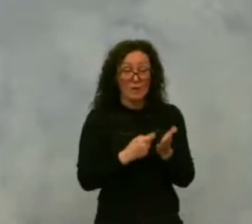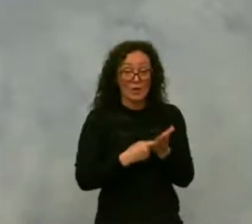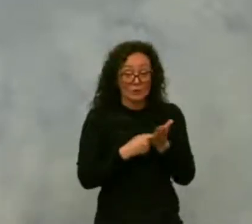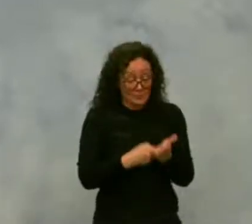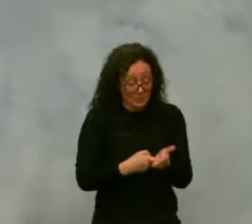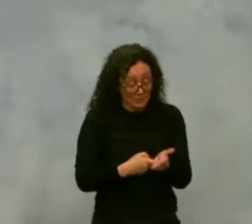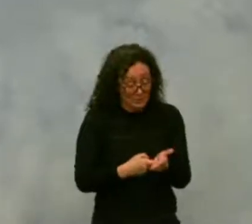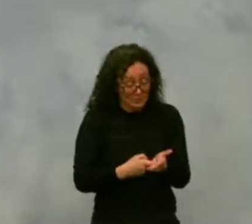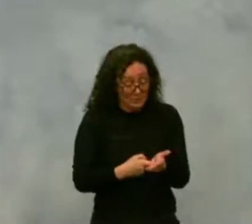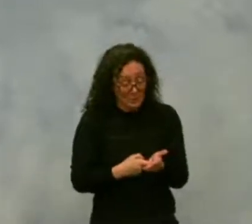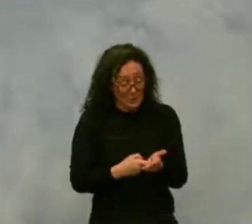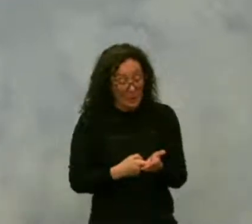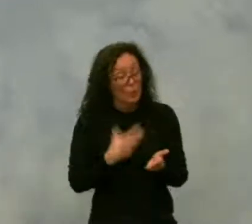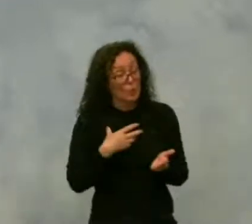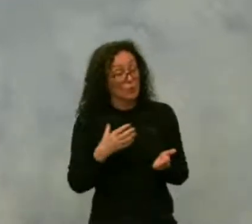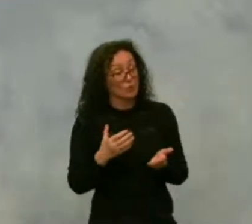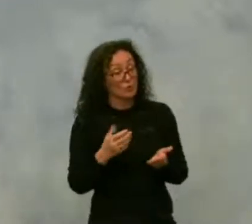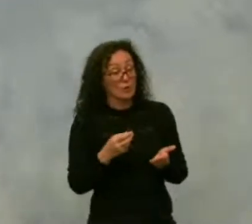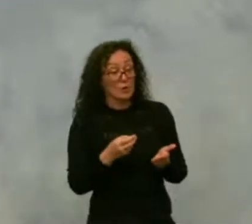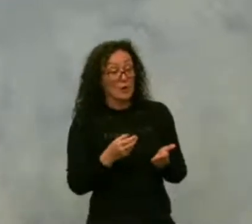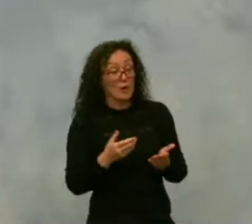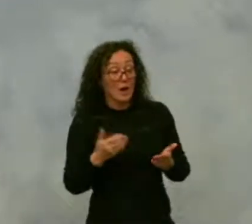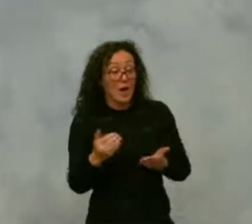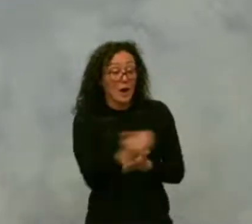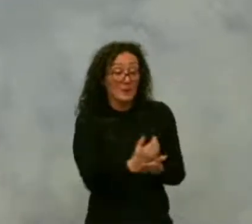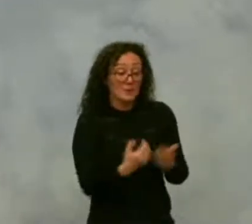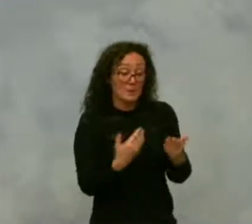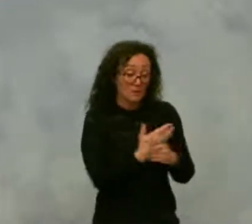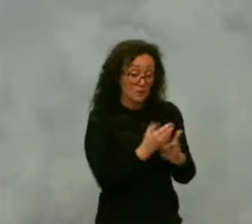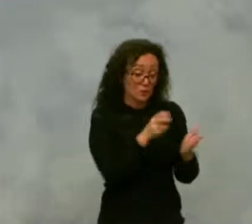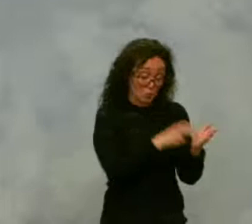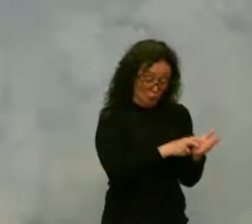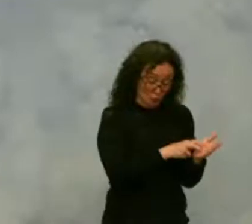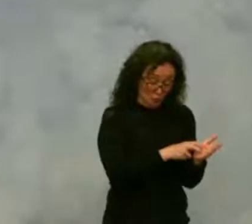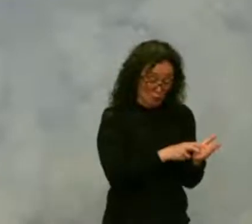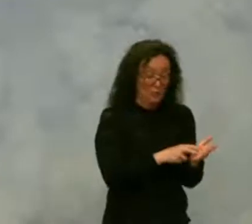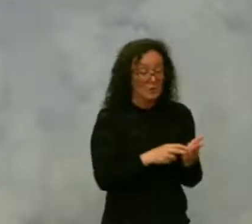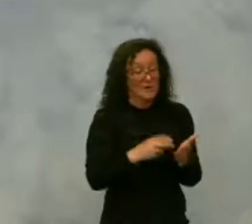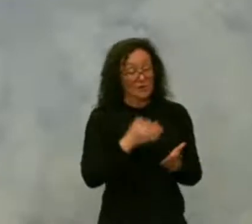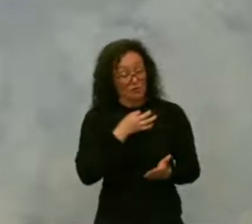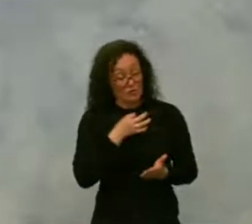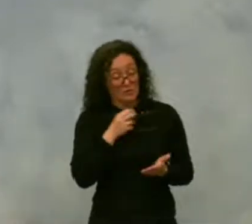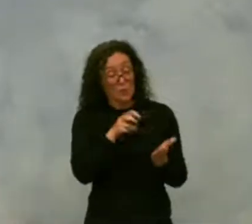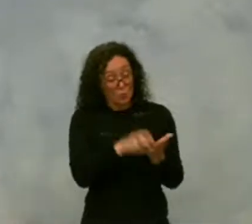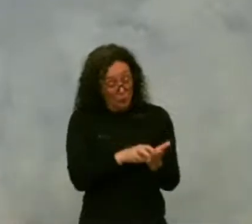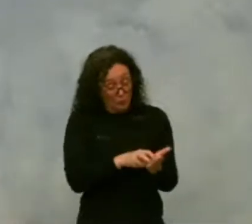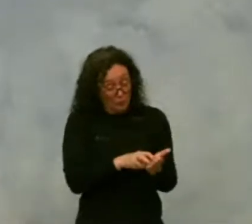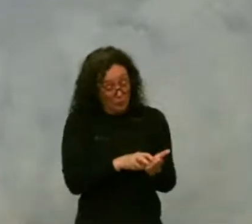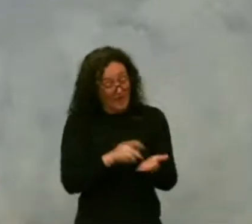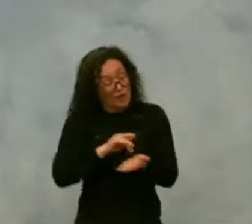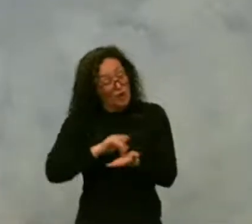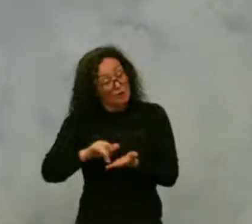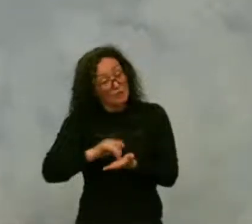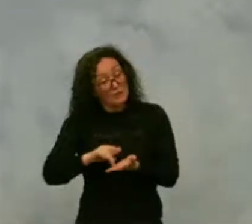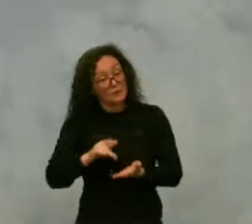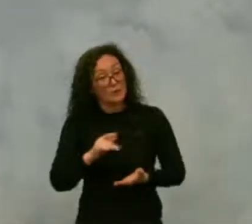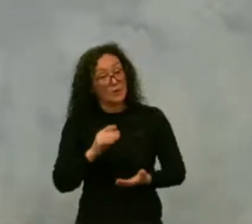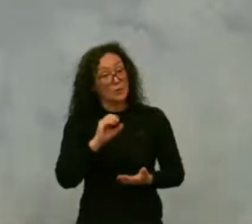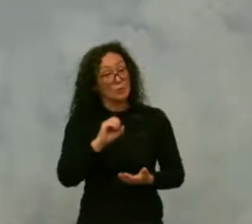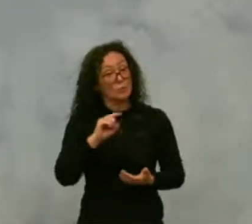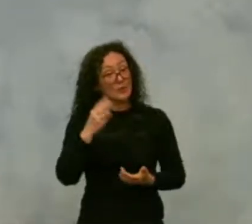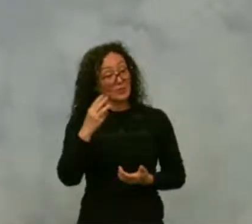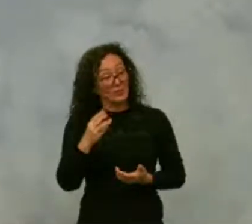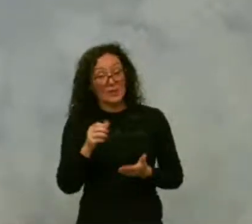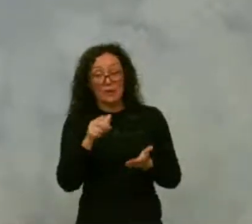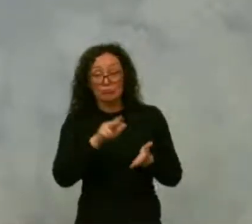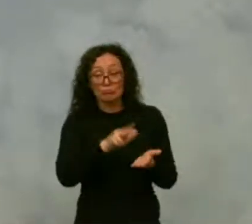collection performance be noted, the current position in respect of BRIS also be noted, and the write-offs at bullet point 3 be approved. Thank